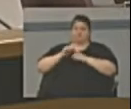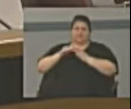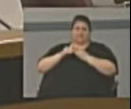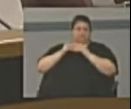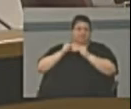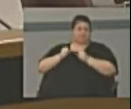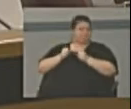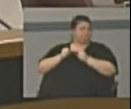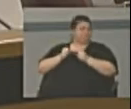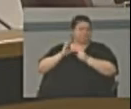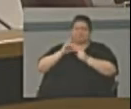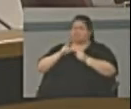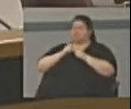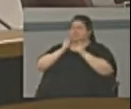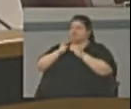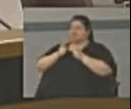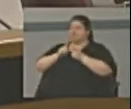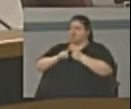that along